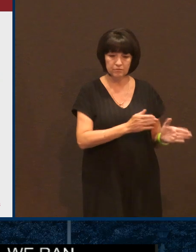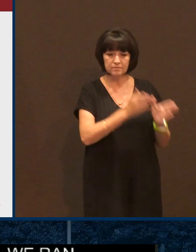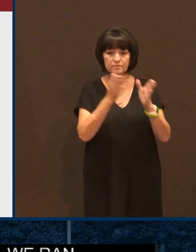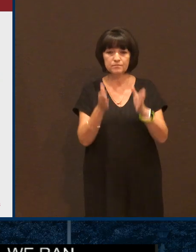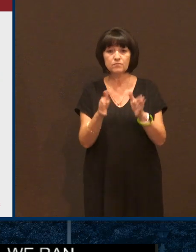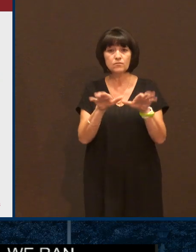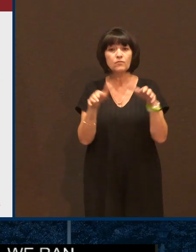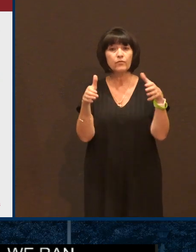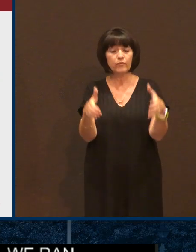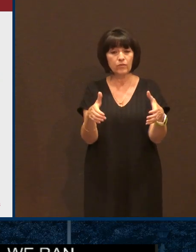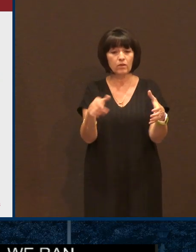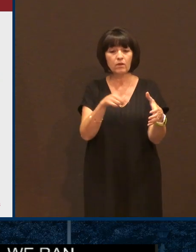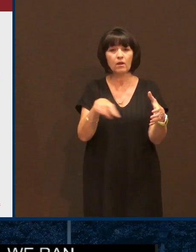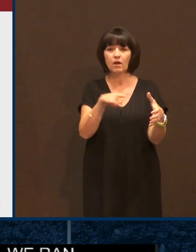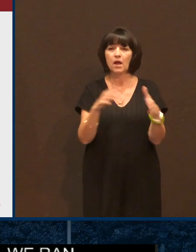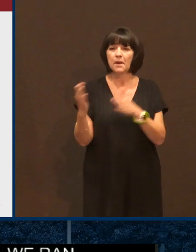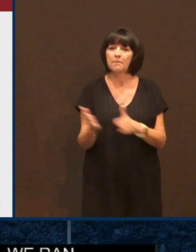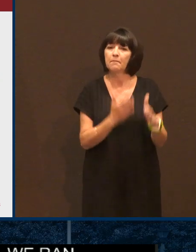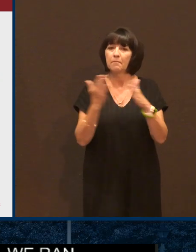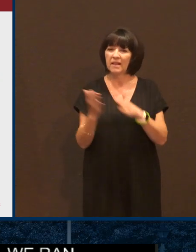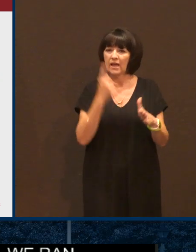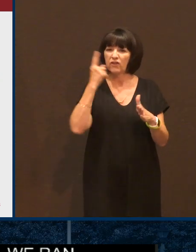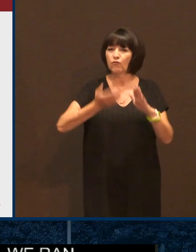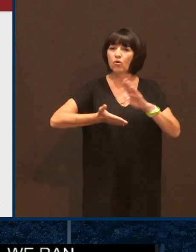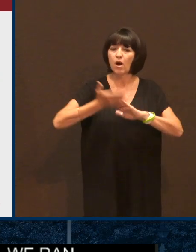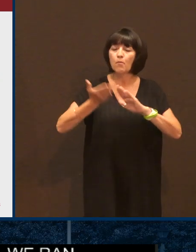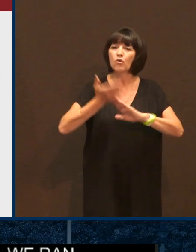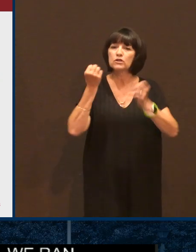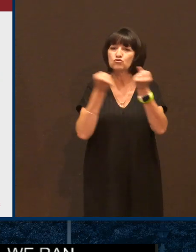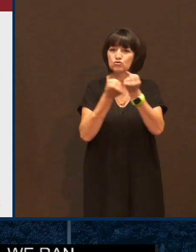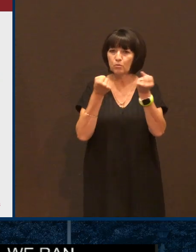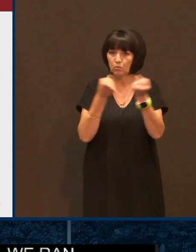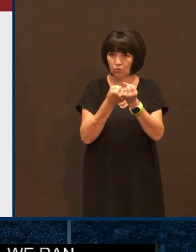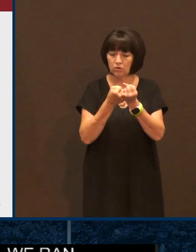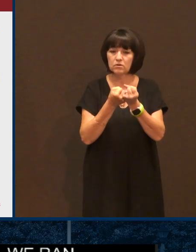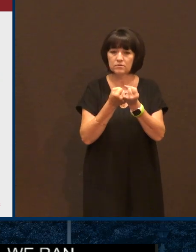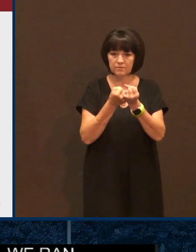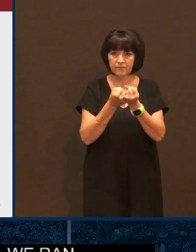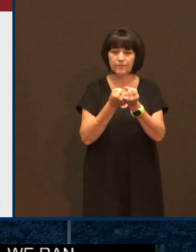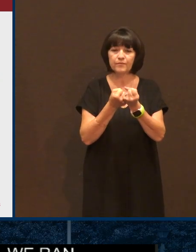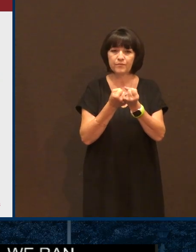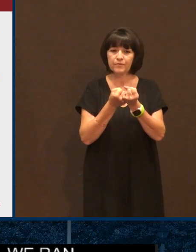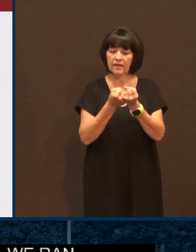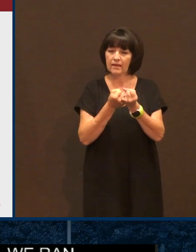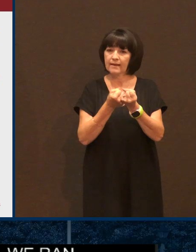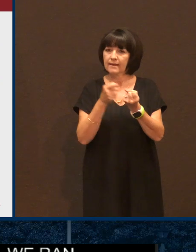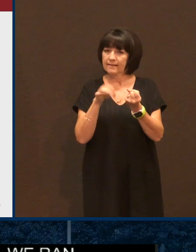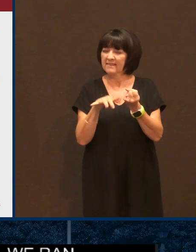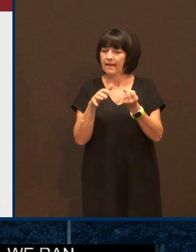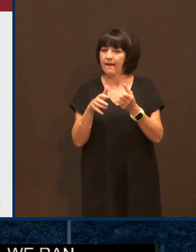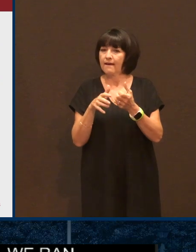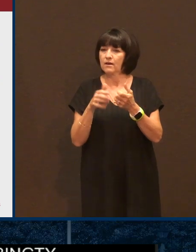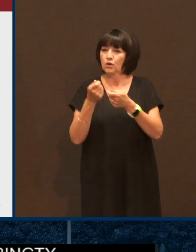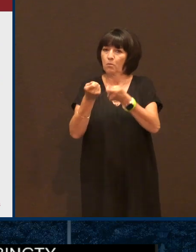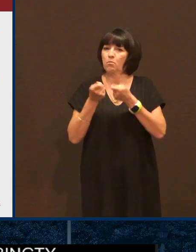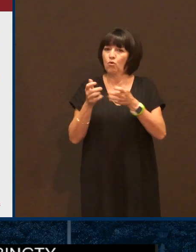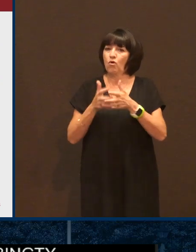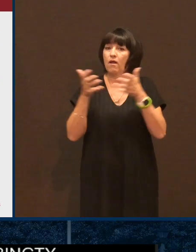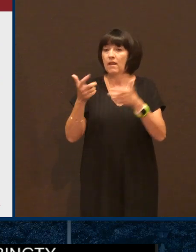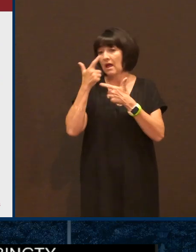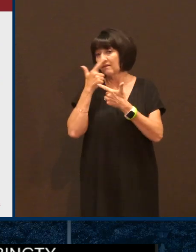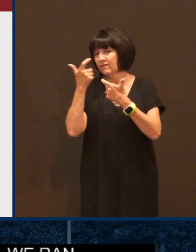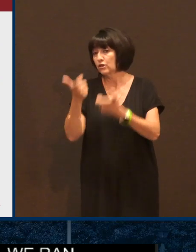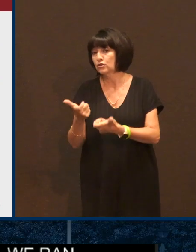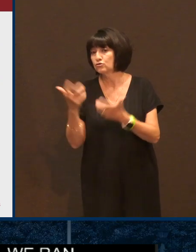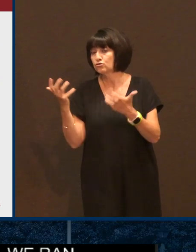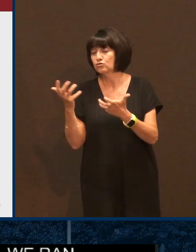undertook planning for operations and support, and one that has gained a lot of interest from our public is